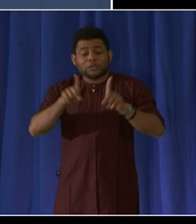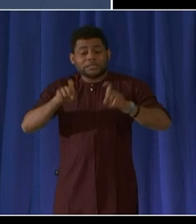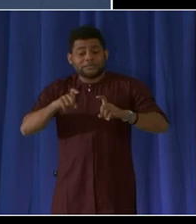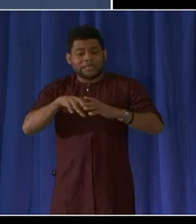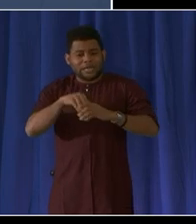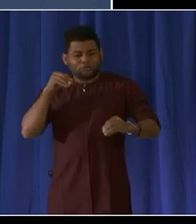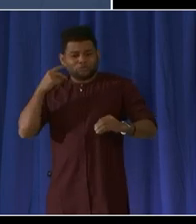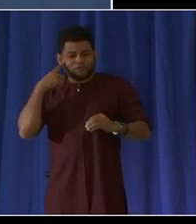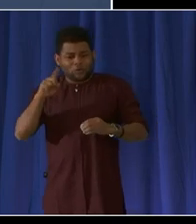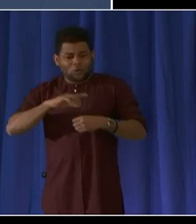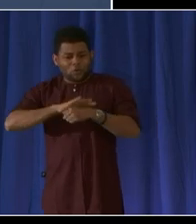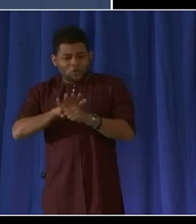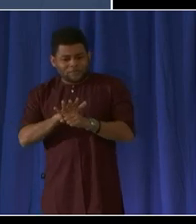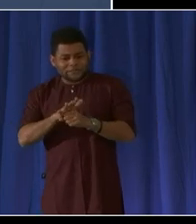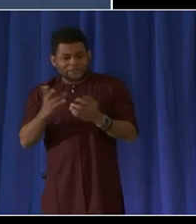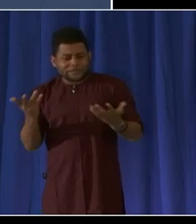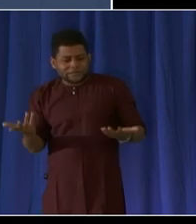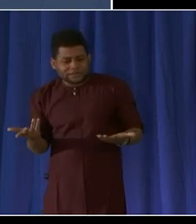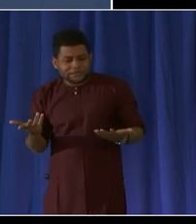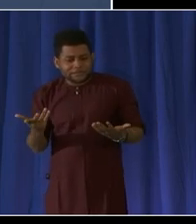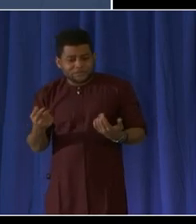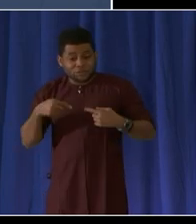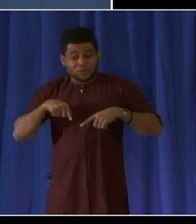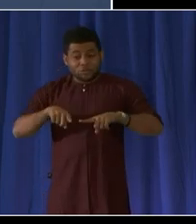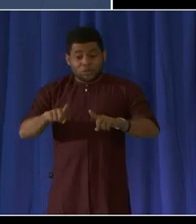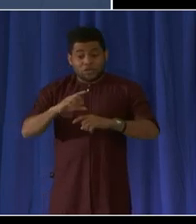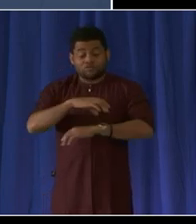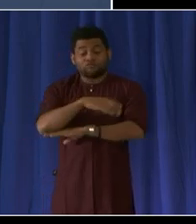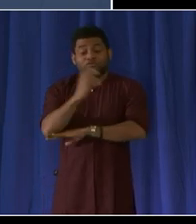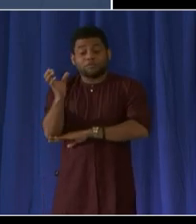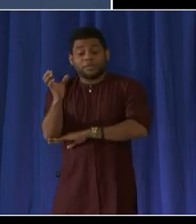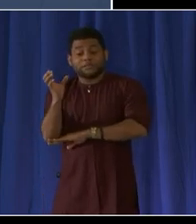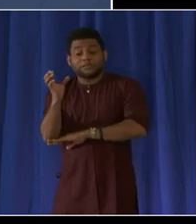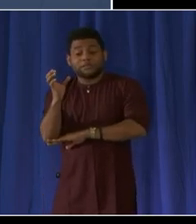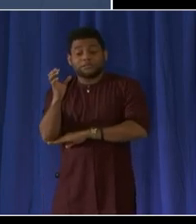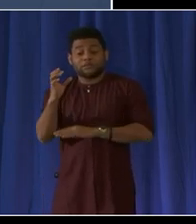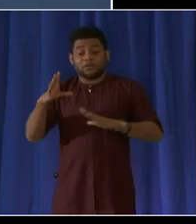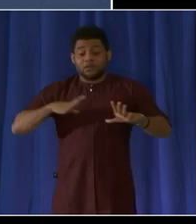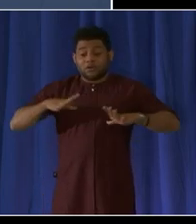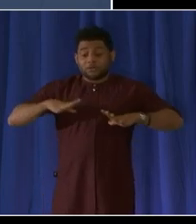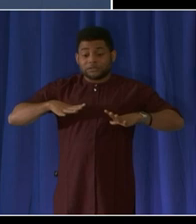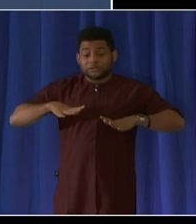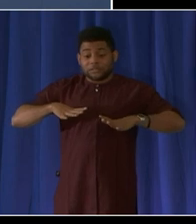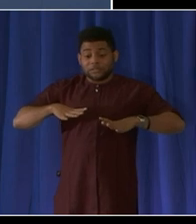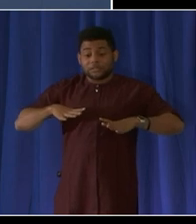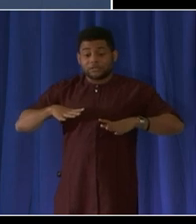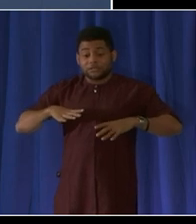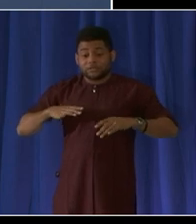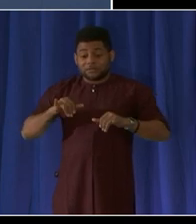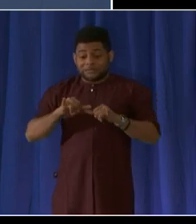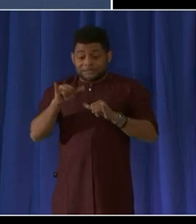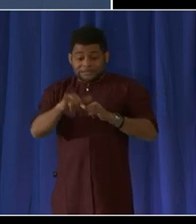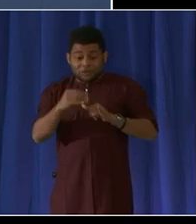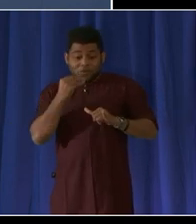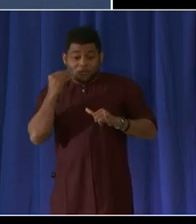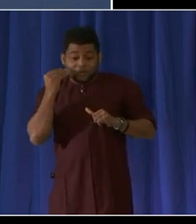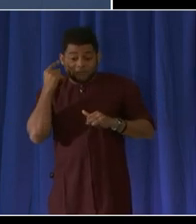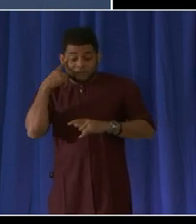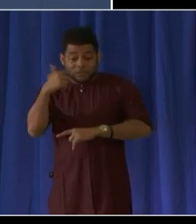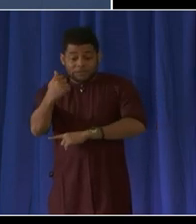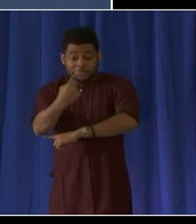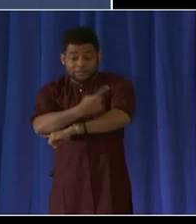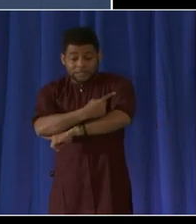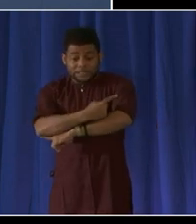COVID. So what they had us do over the holiday, Christmas holiday, was, okay, Ms. Wilkins, have her stay home for 10